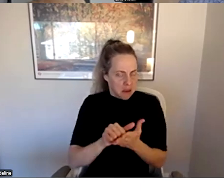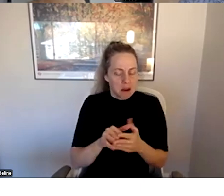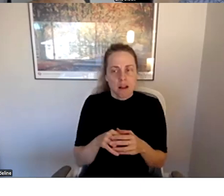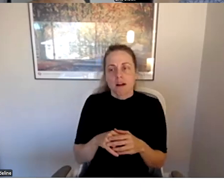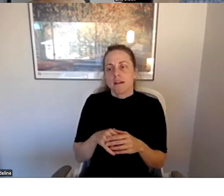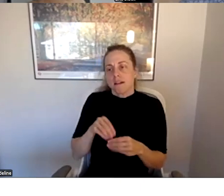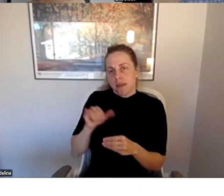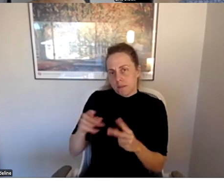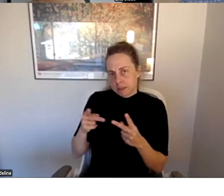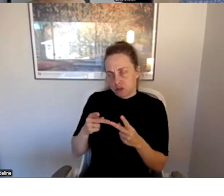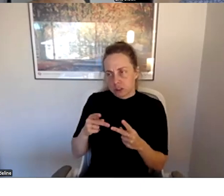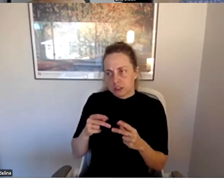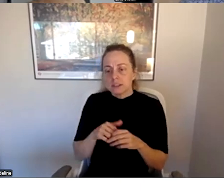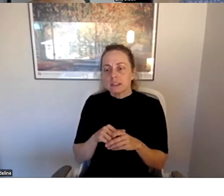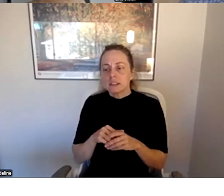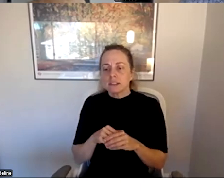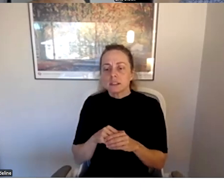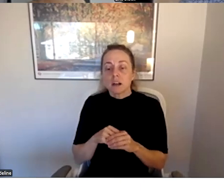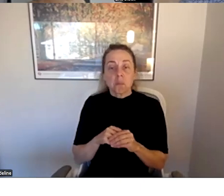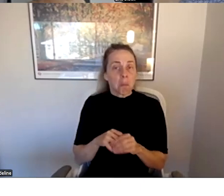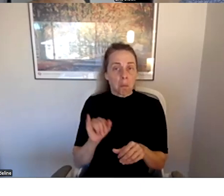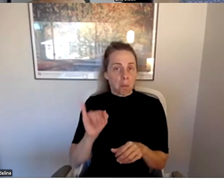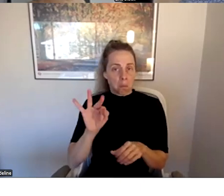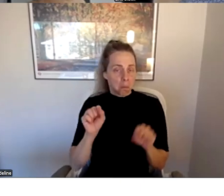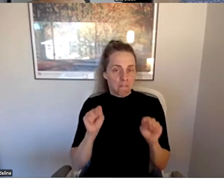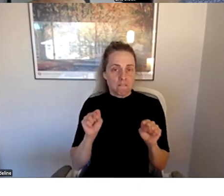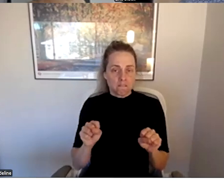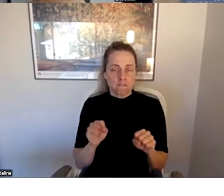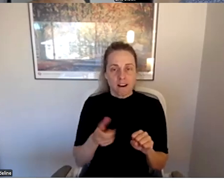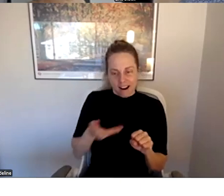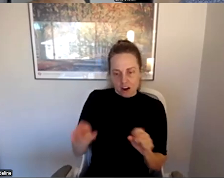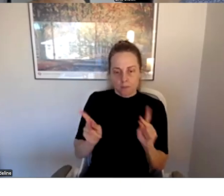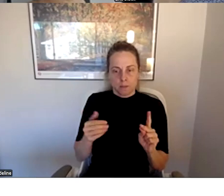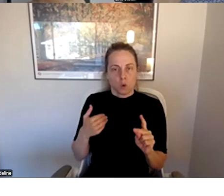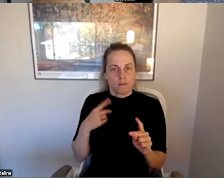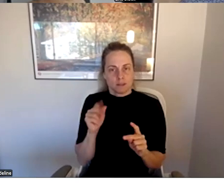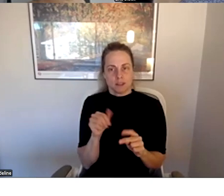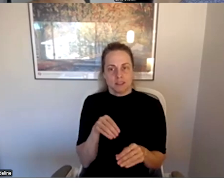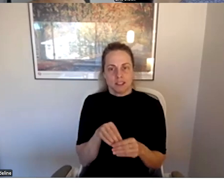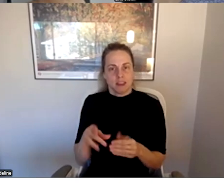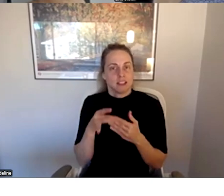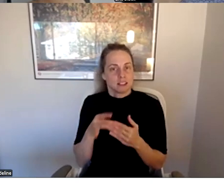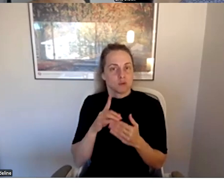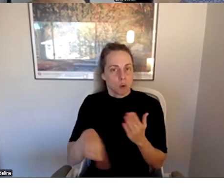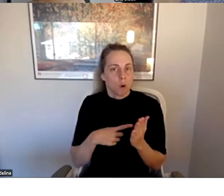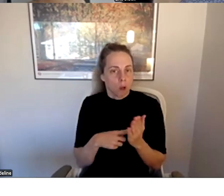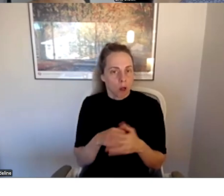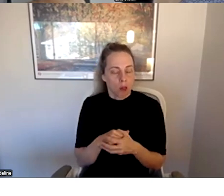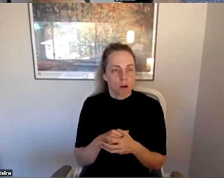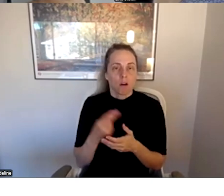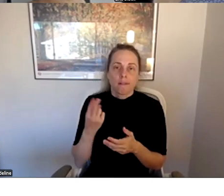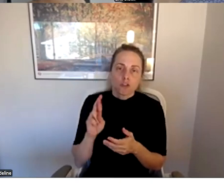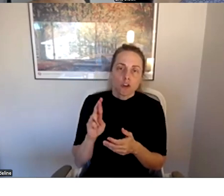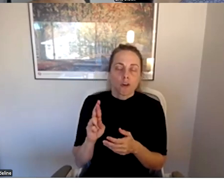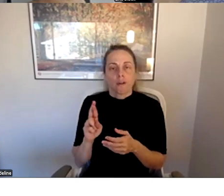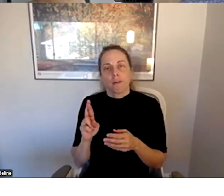in that position. But, you know, if at all possible, hire people with disabilities to be in these leadership roles or HR